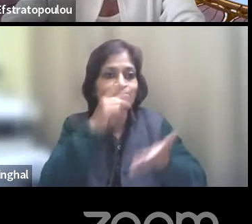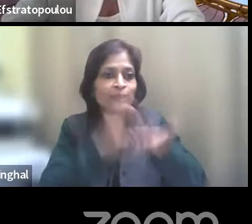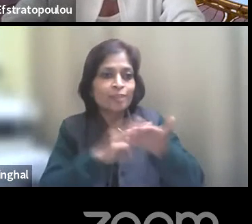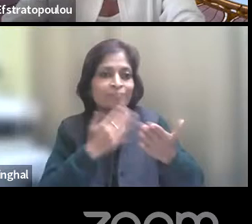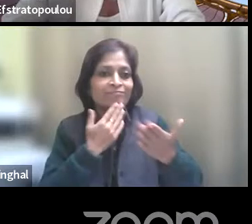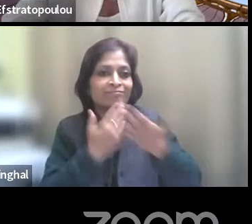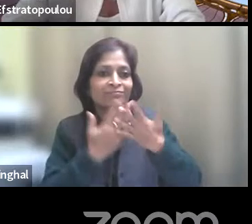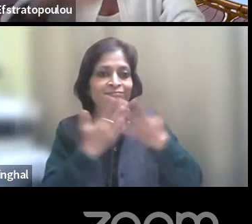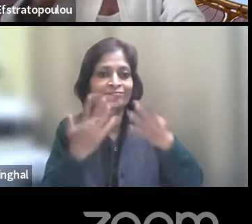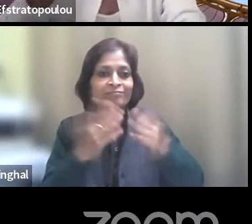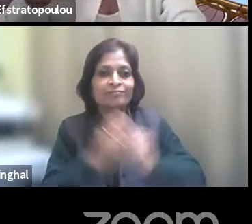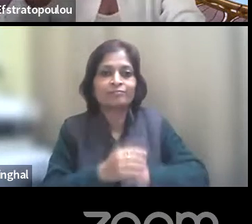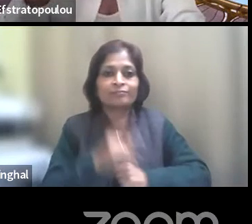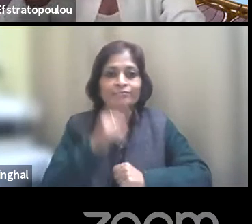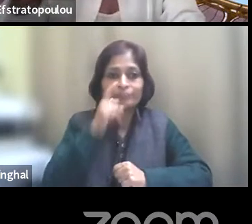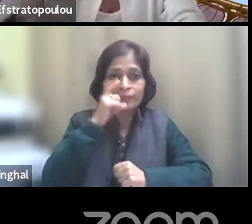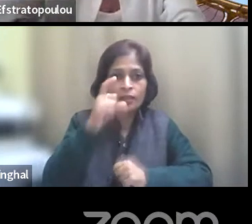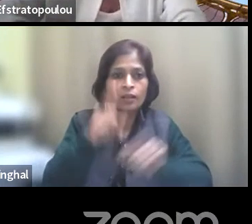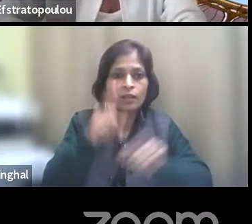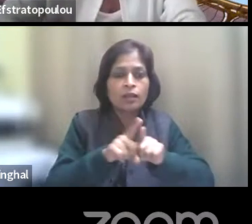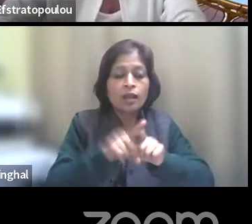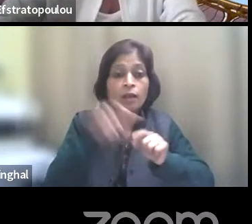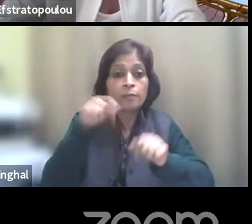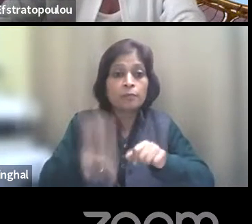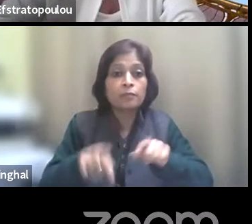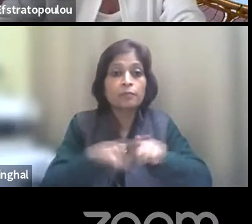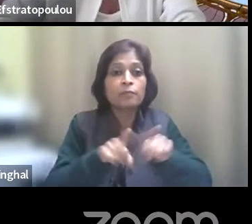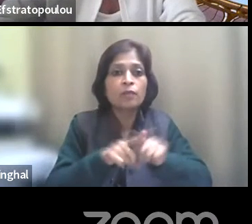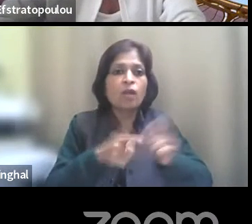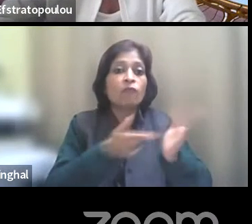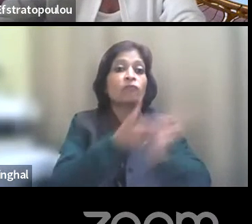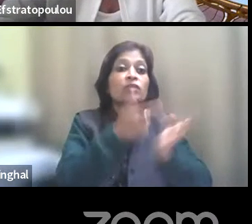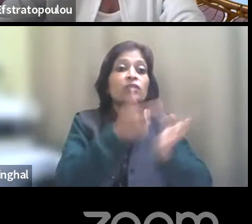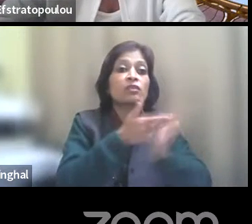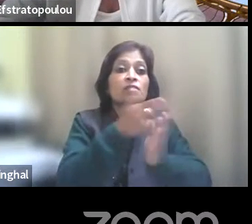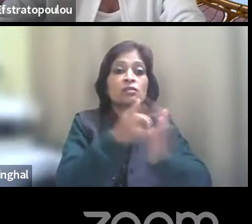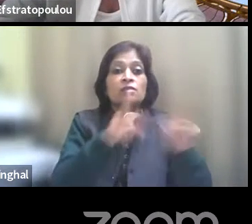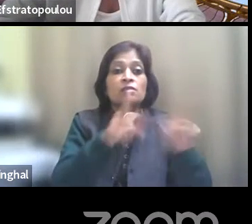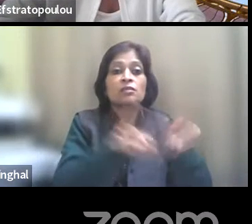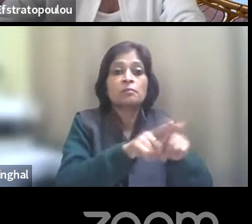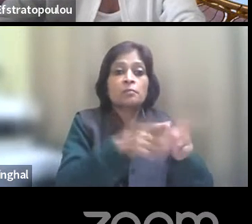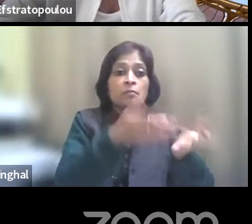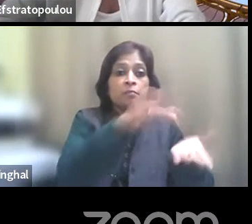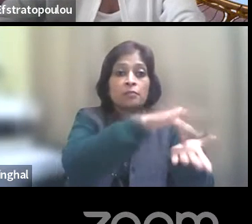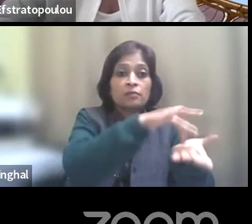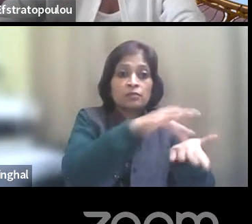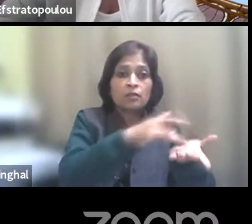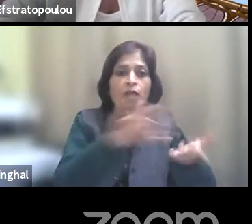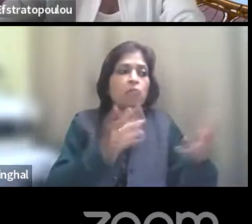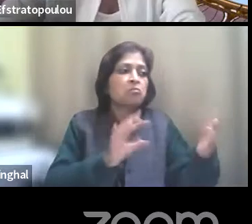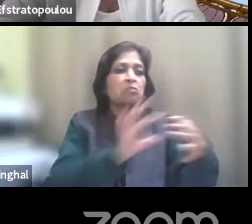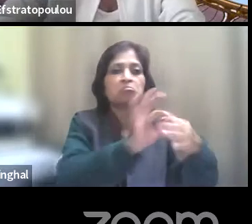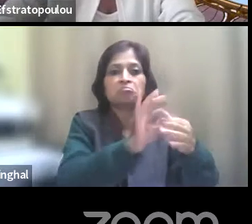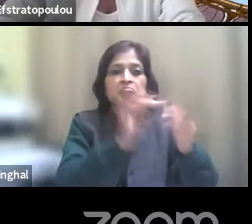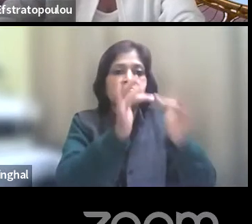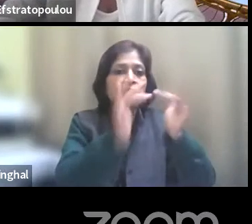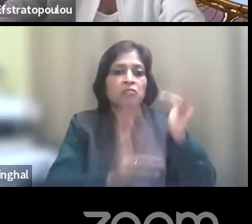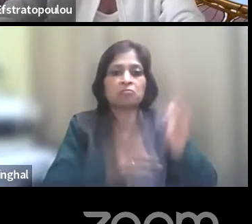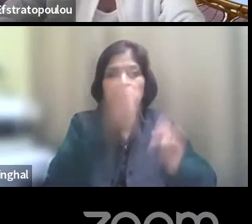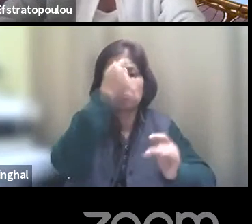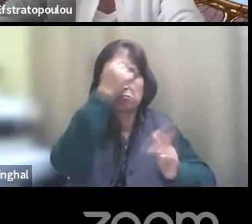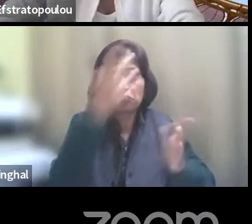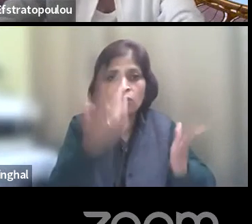much. And one is also tempted to look at the rural child and places where we don't have connectivity. Absolutely. And parents